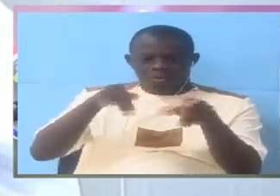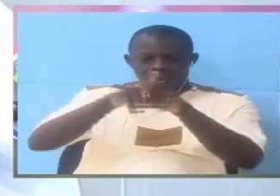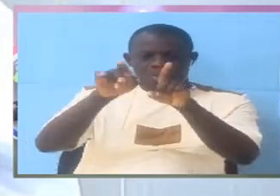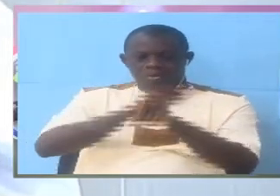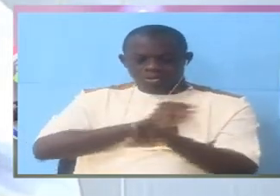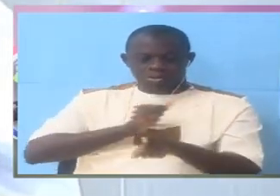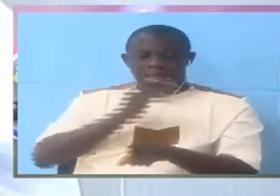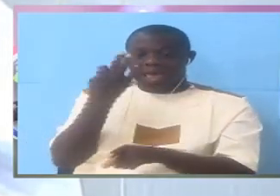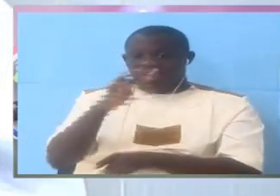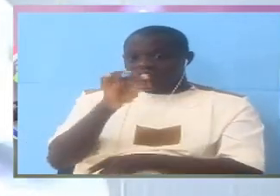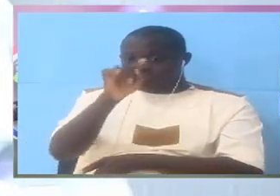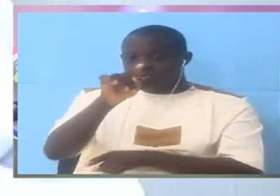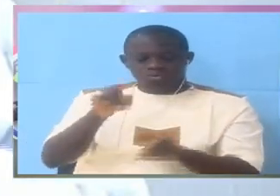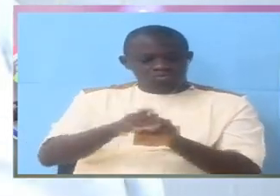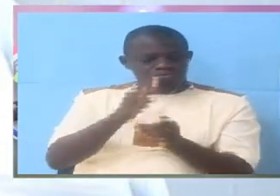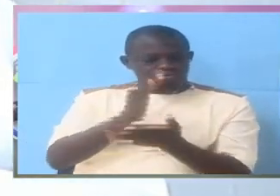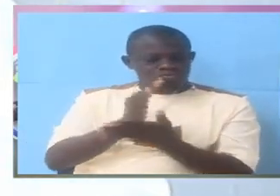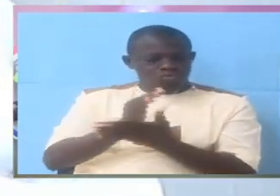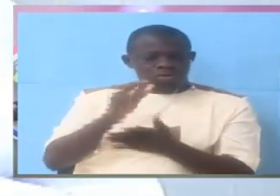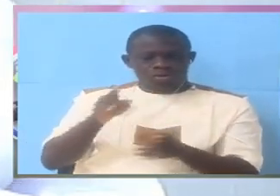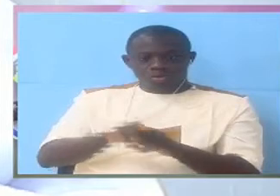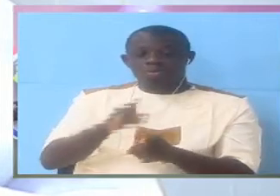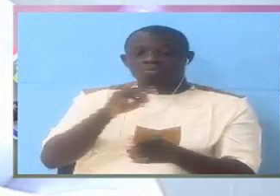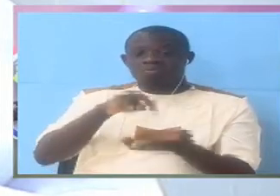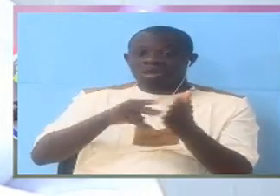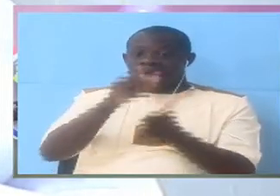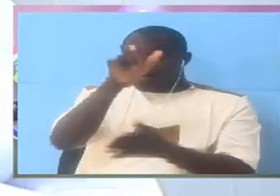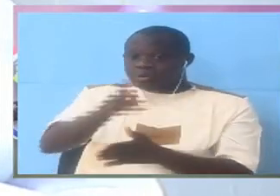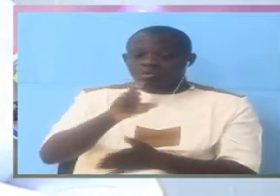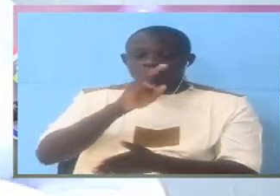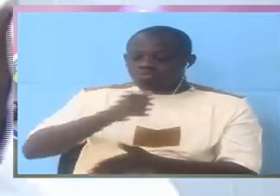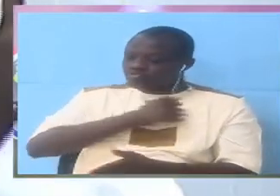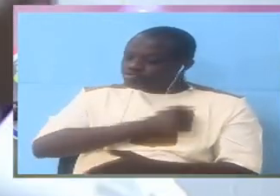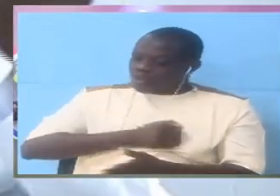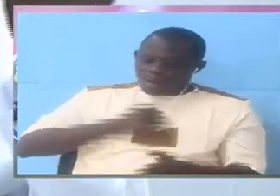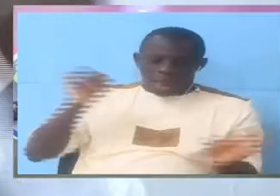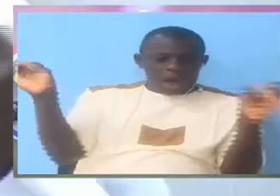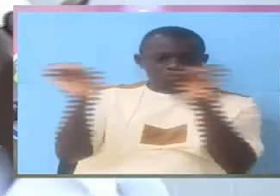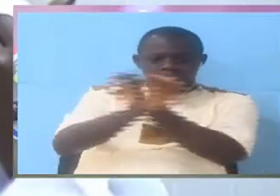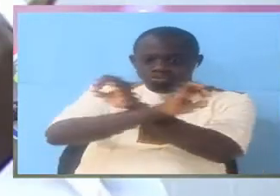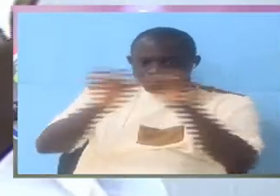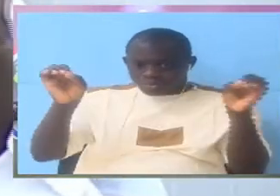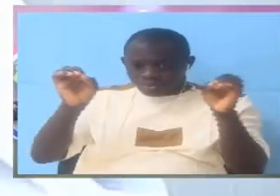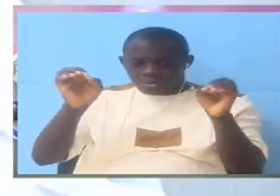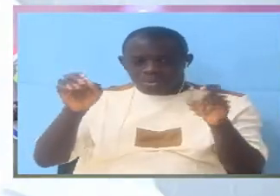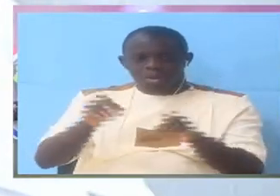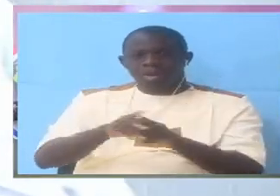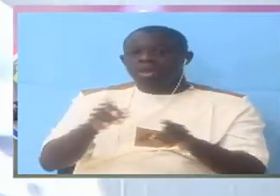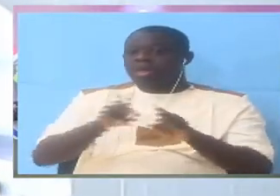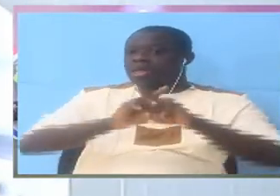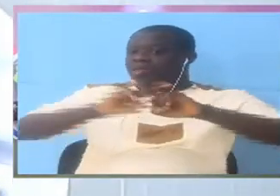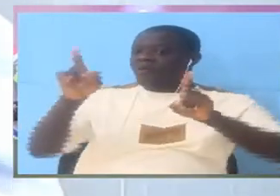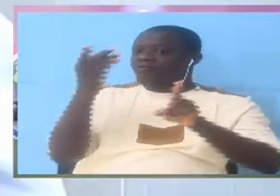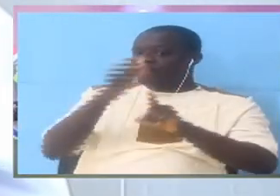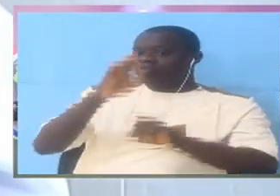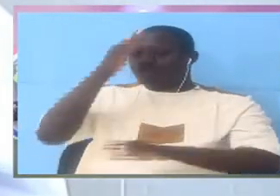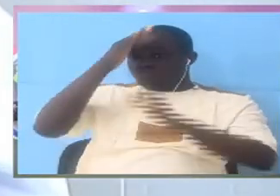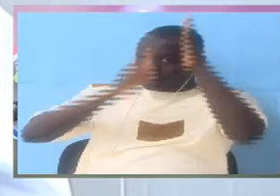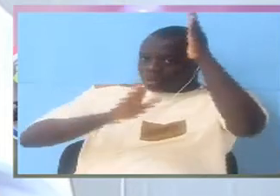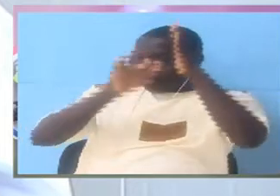heartless, if you are heartless, I mean, not like the soldiers, those drunk, because those